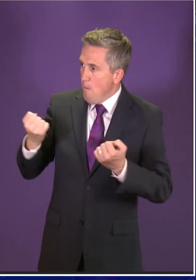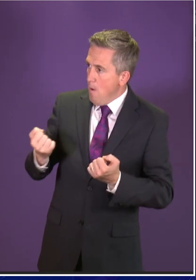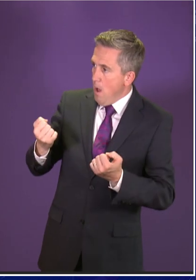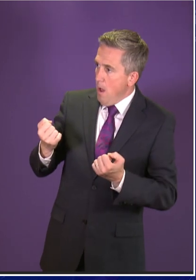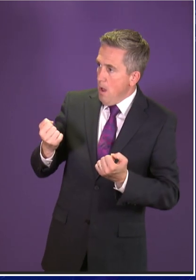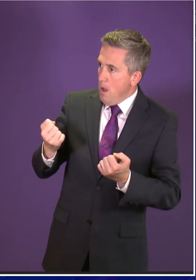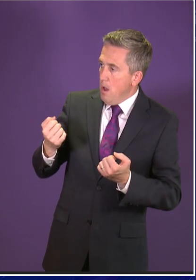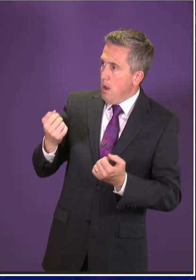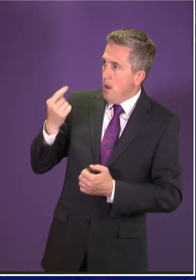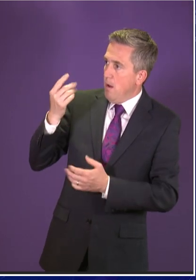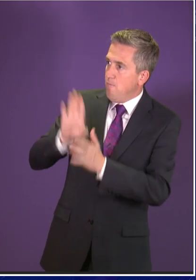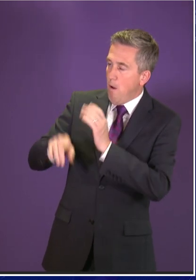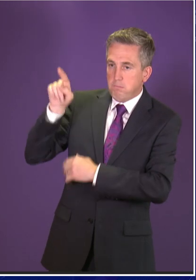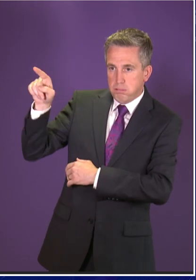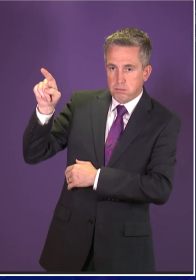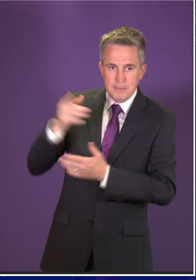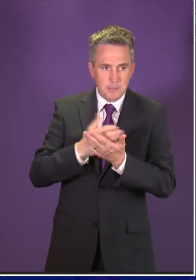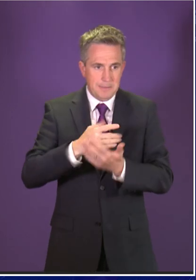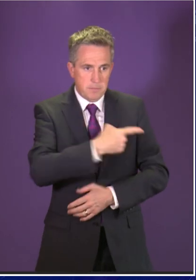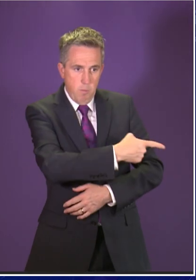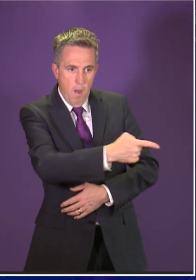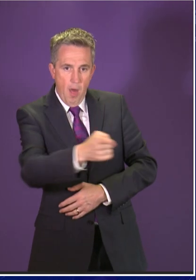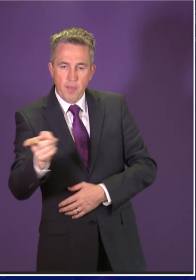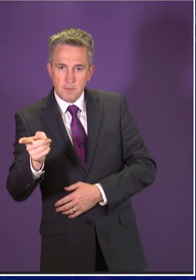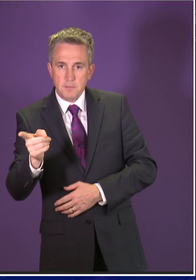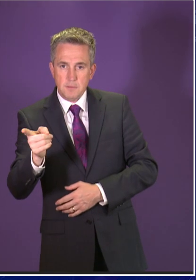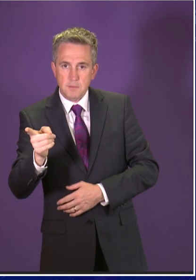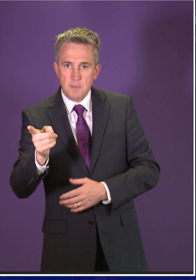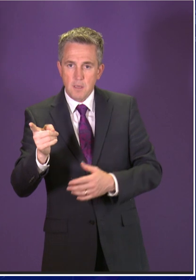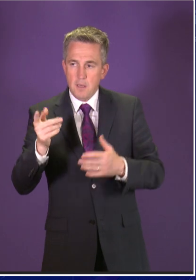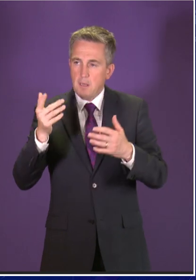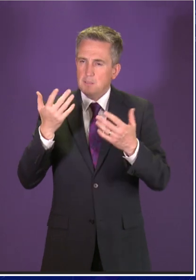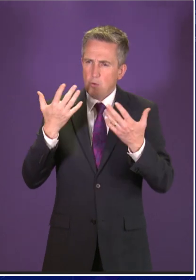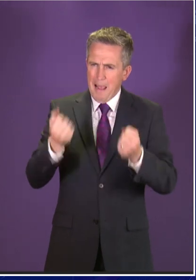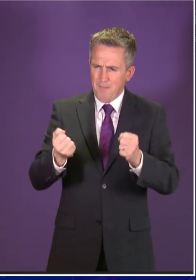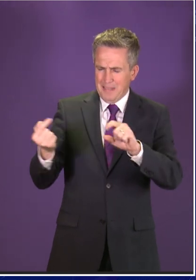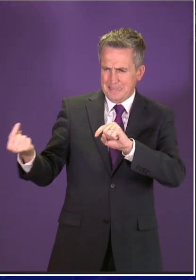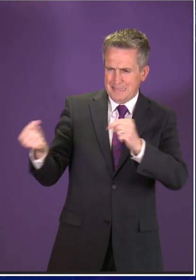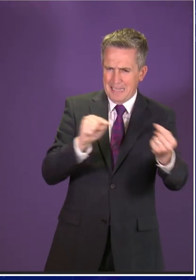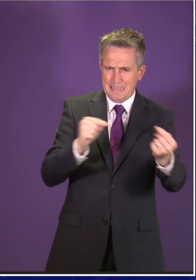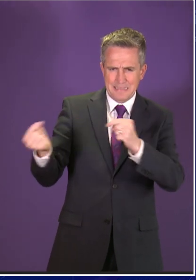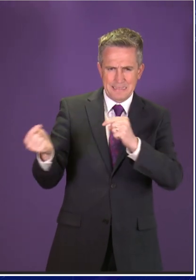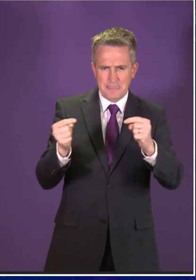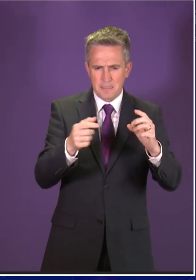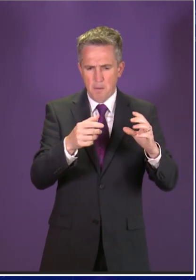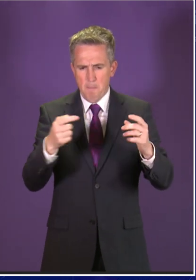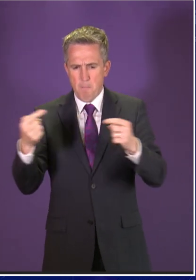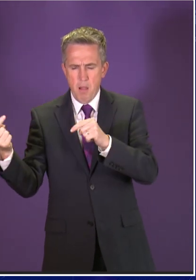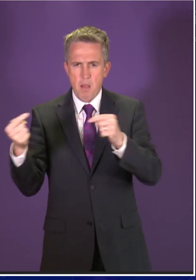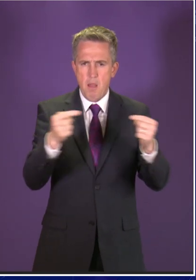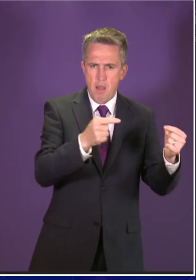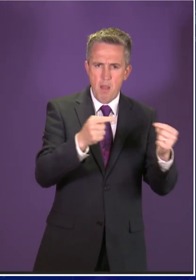incredibly distributed to this new model, this tense, pulling skein of power on which we live now. And